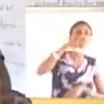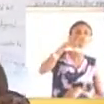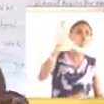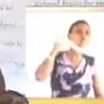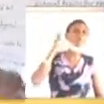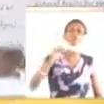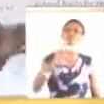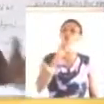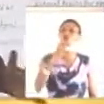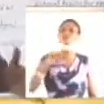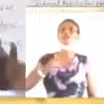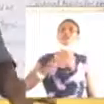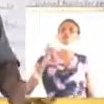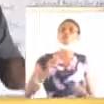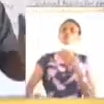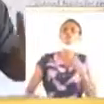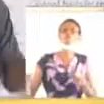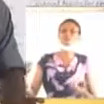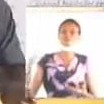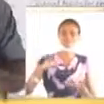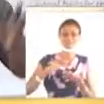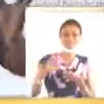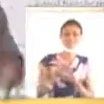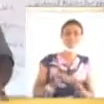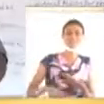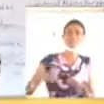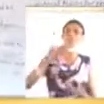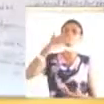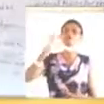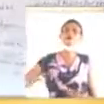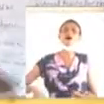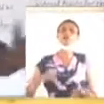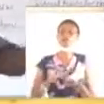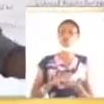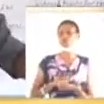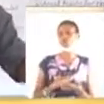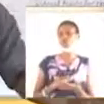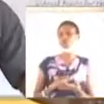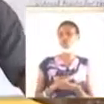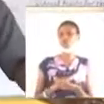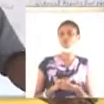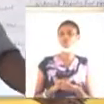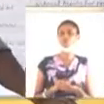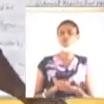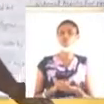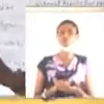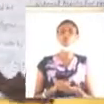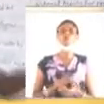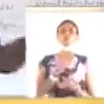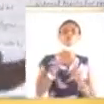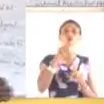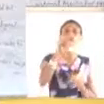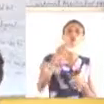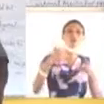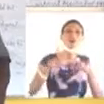to 4. But the person in a mechanic workshop or any other shop will stay from 7 o'clock to even 6,